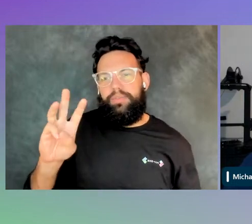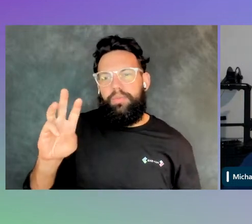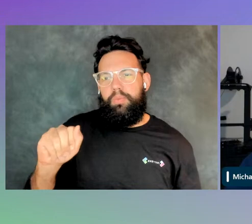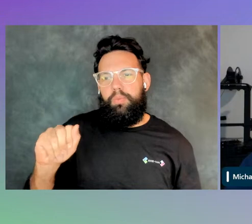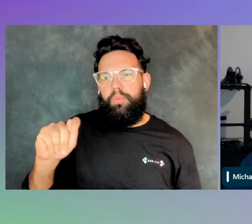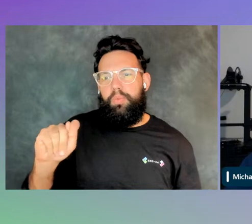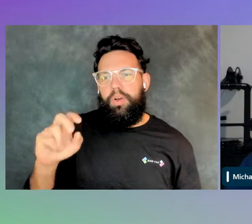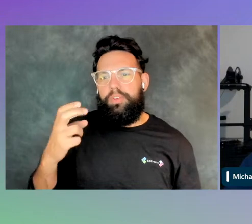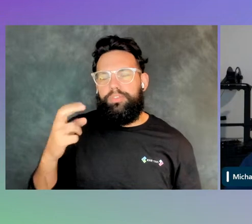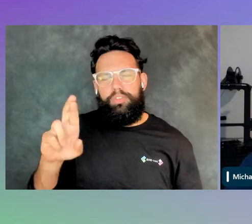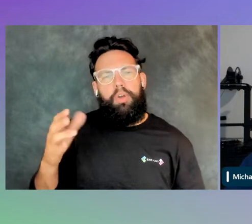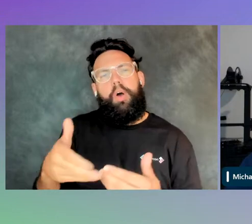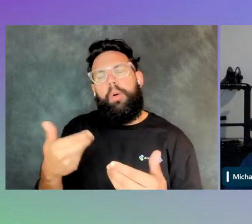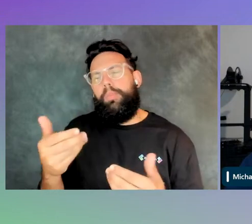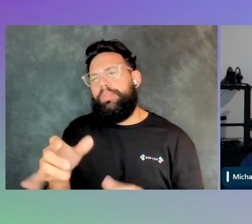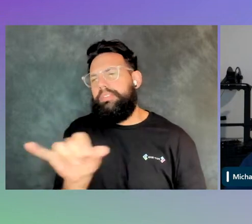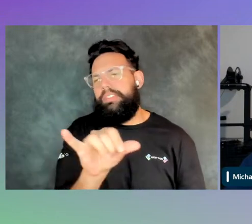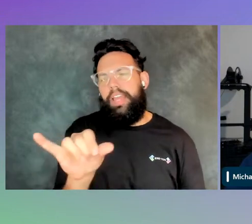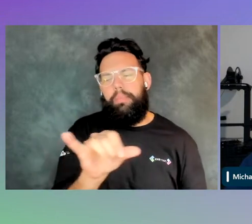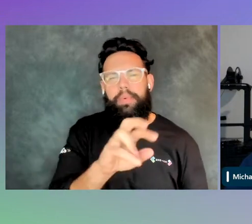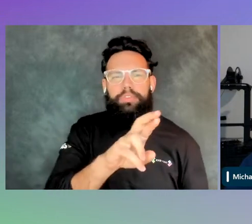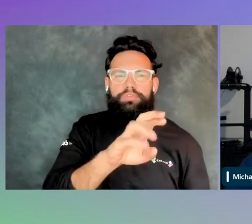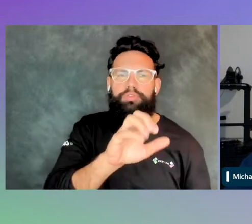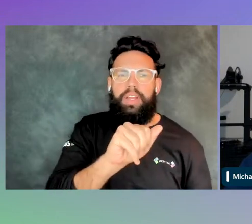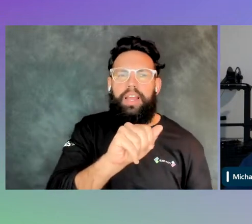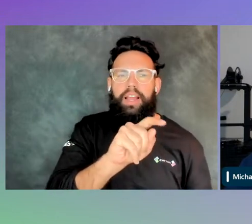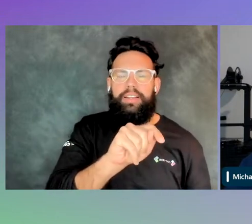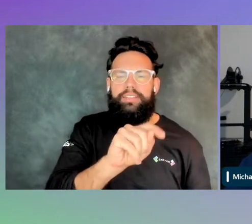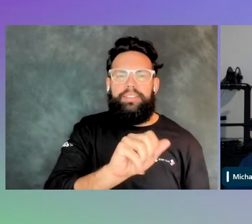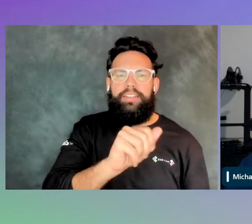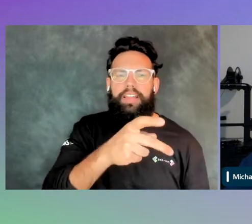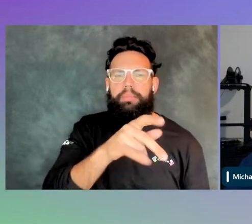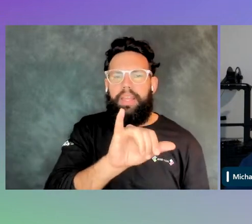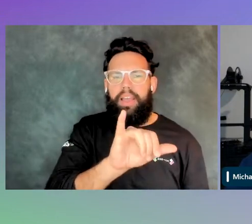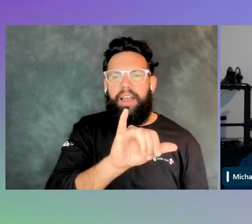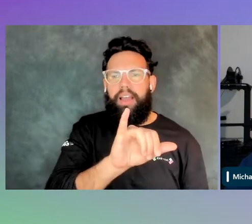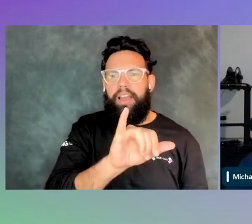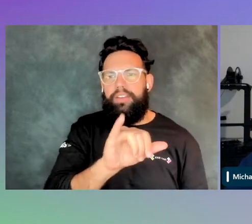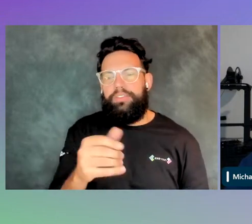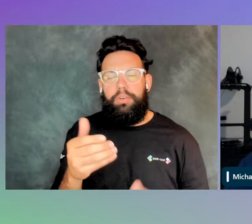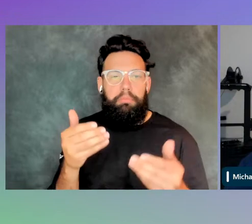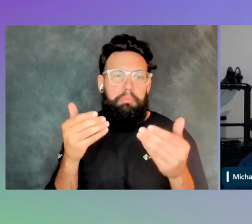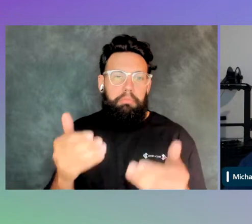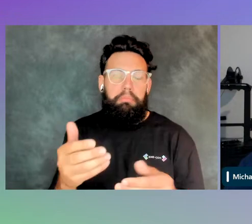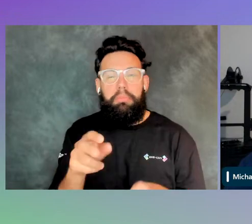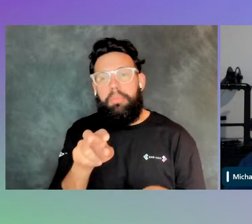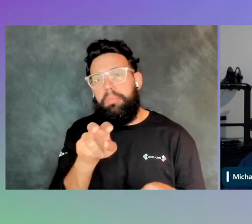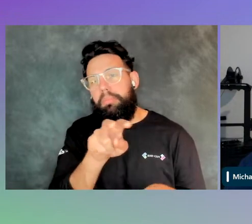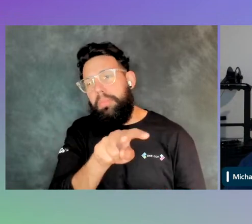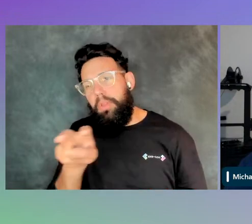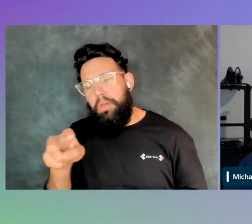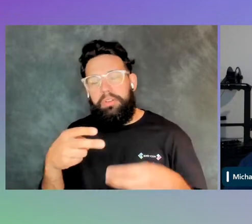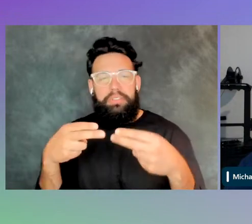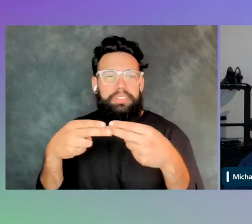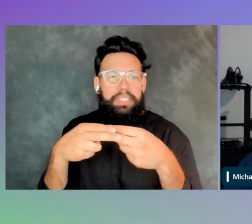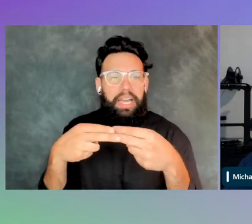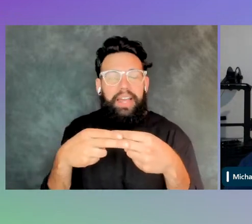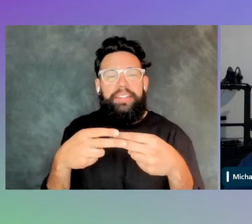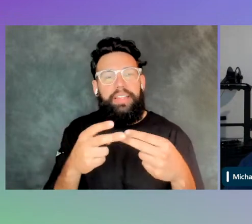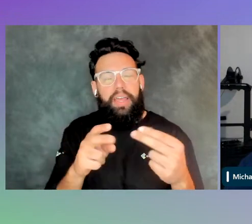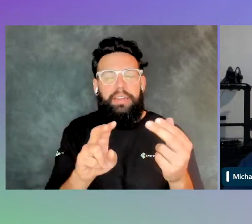API does. So feel free to go through the slides and take a look at the link for the Axe Watcher